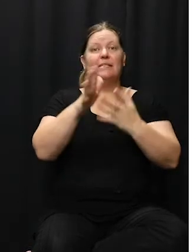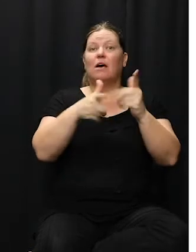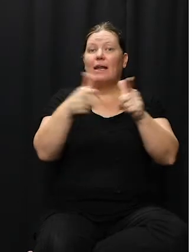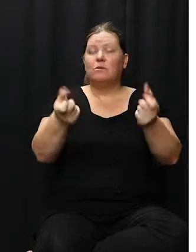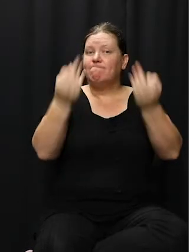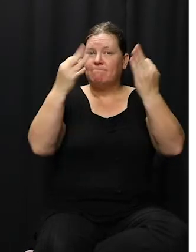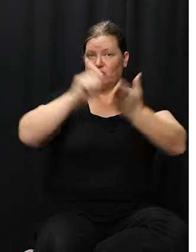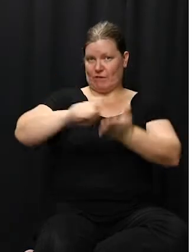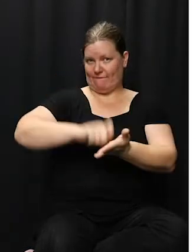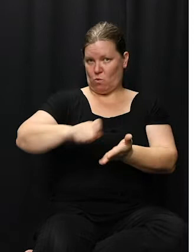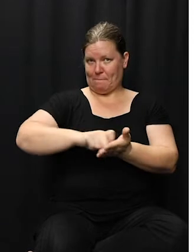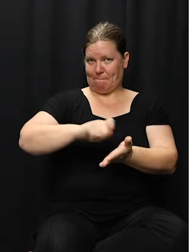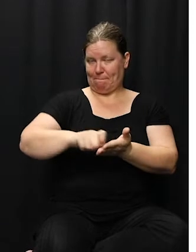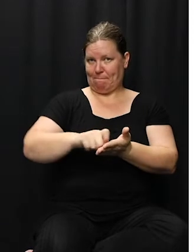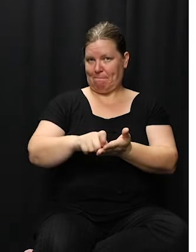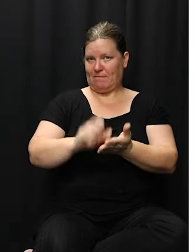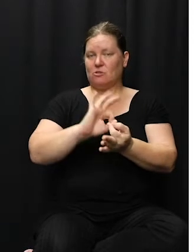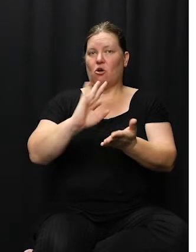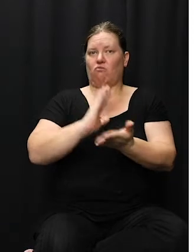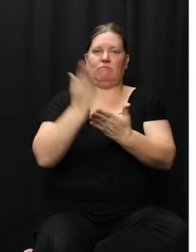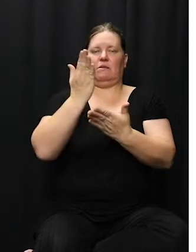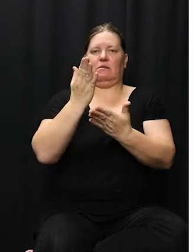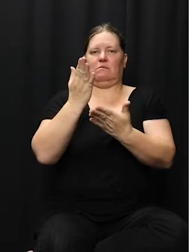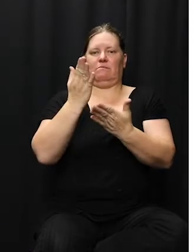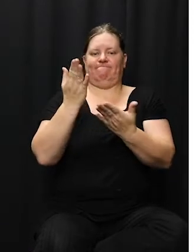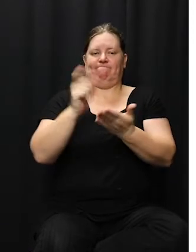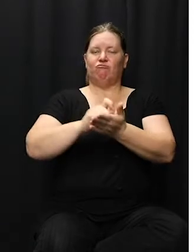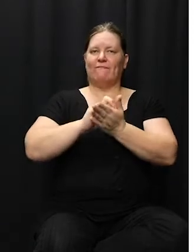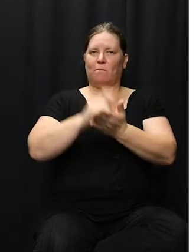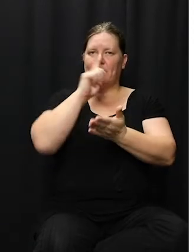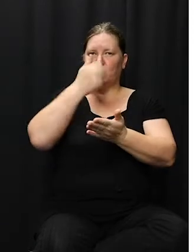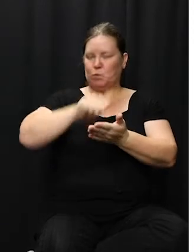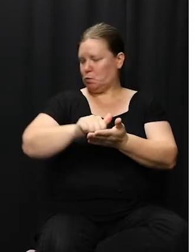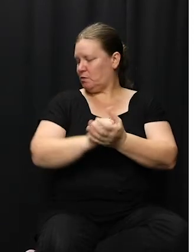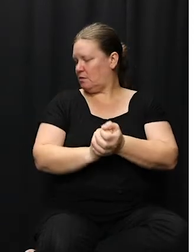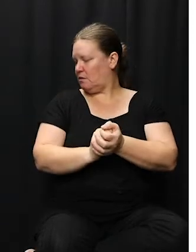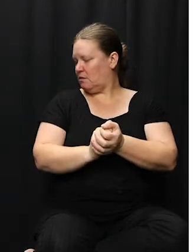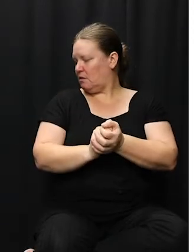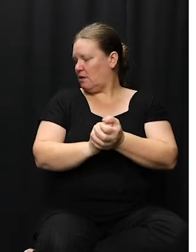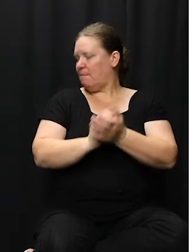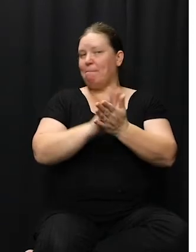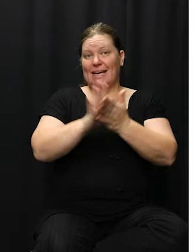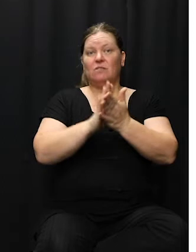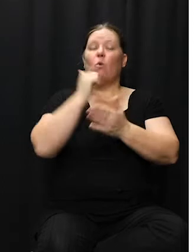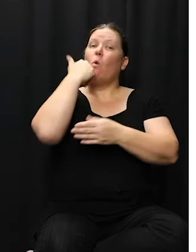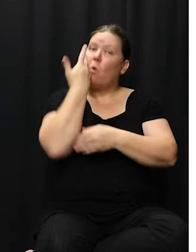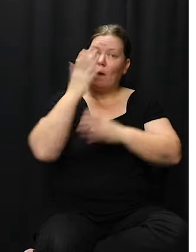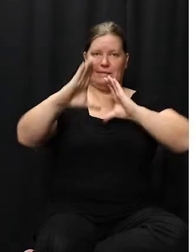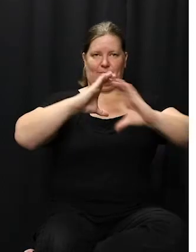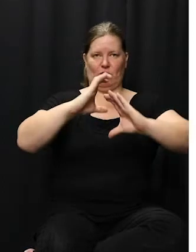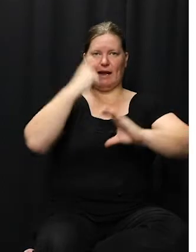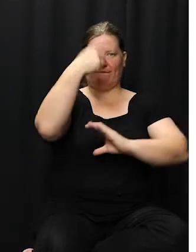form that people use. So you're always communicating face to face or through the